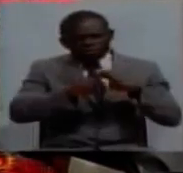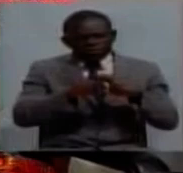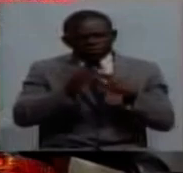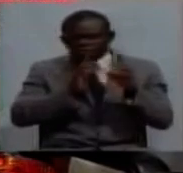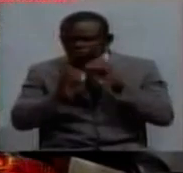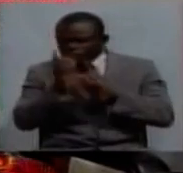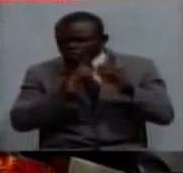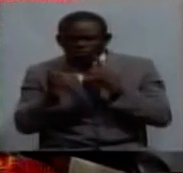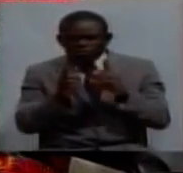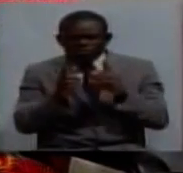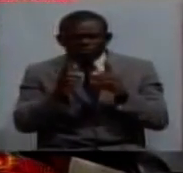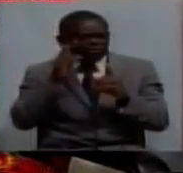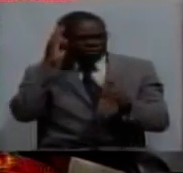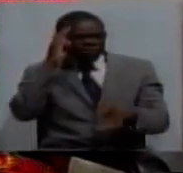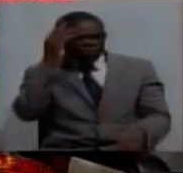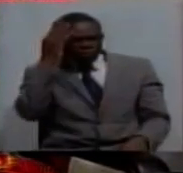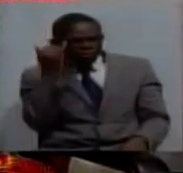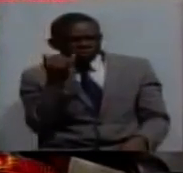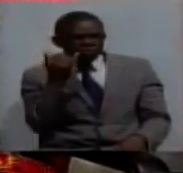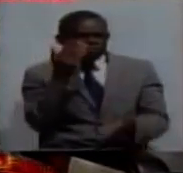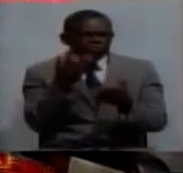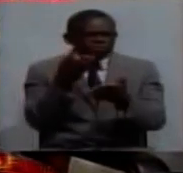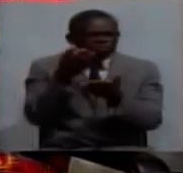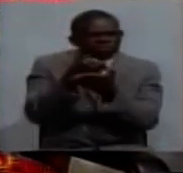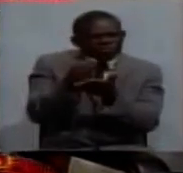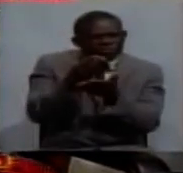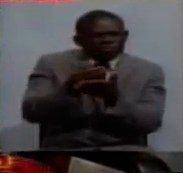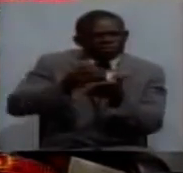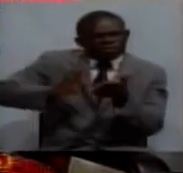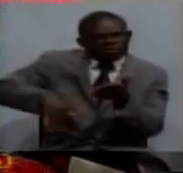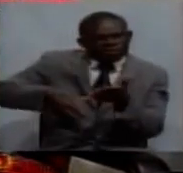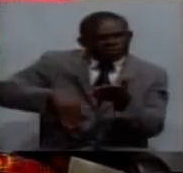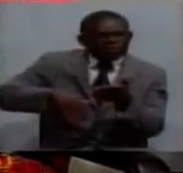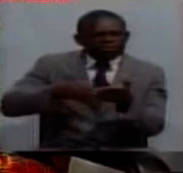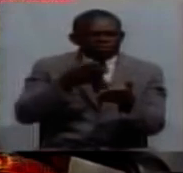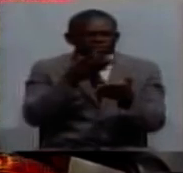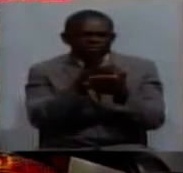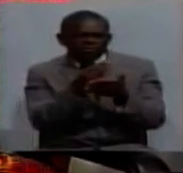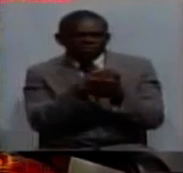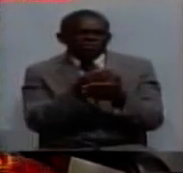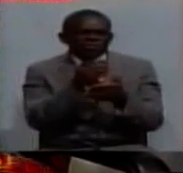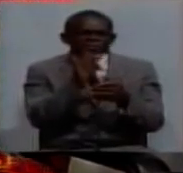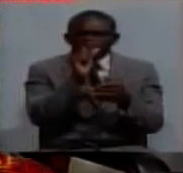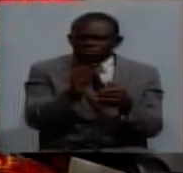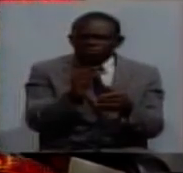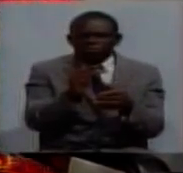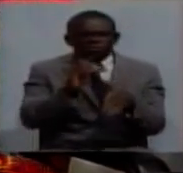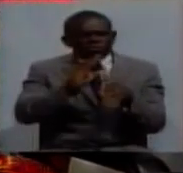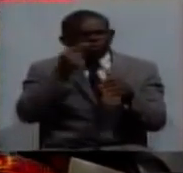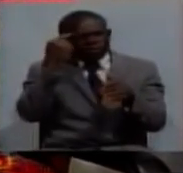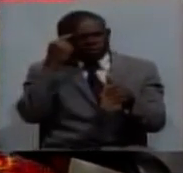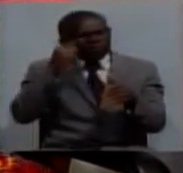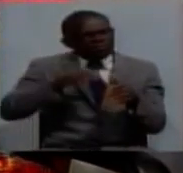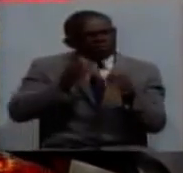poor financing or untimely financing, and therefore there's a delay in the implementation. Or there could